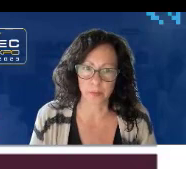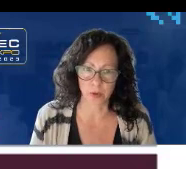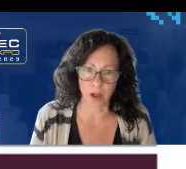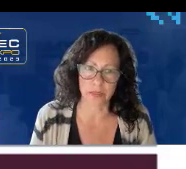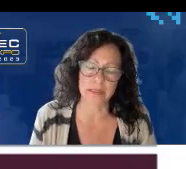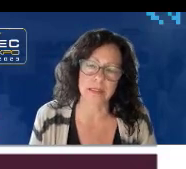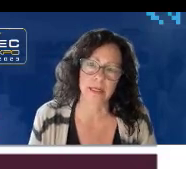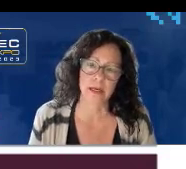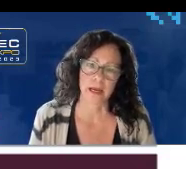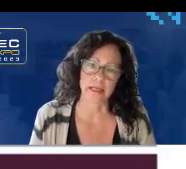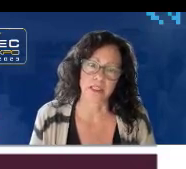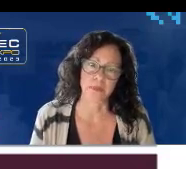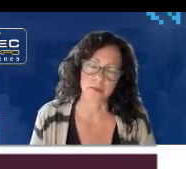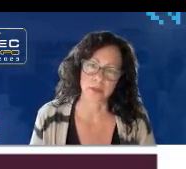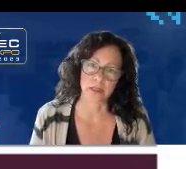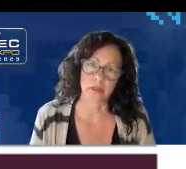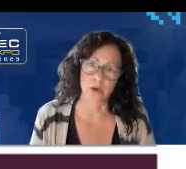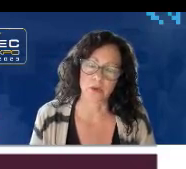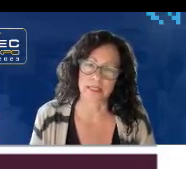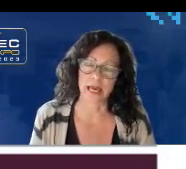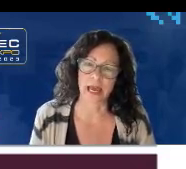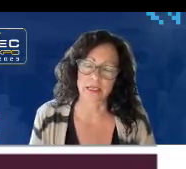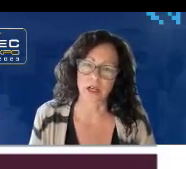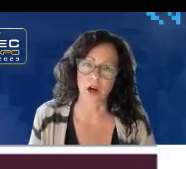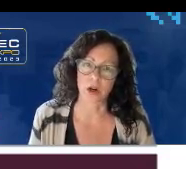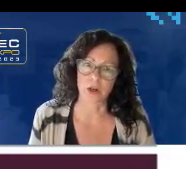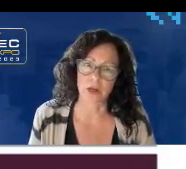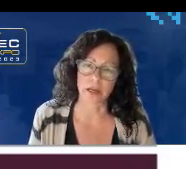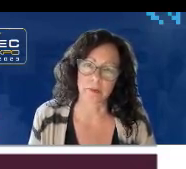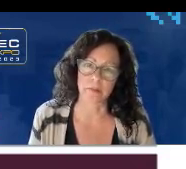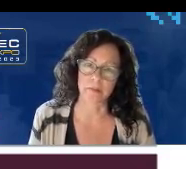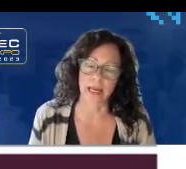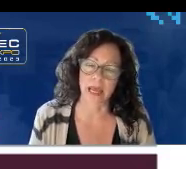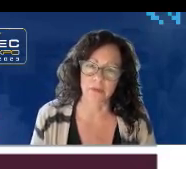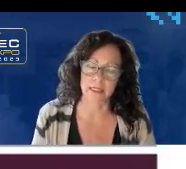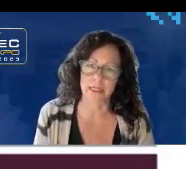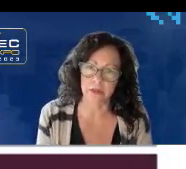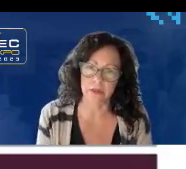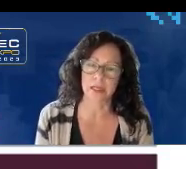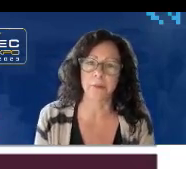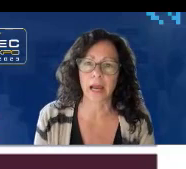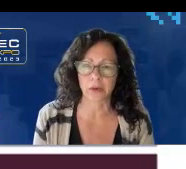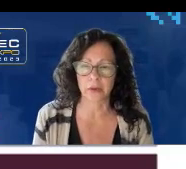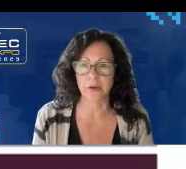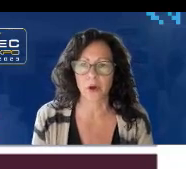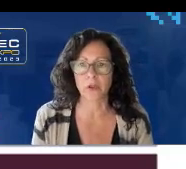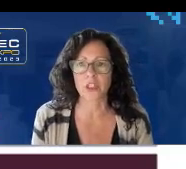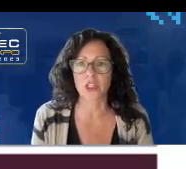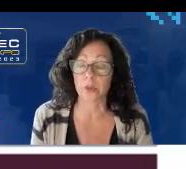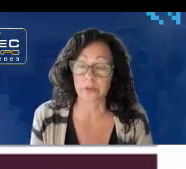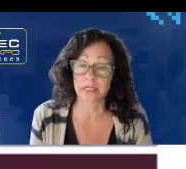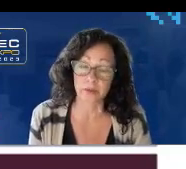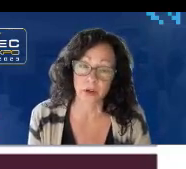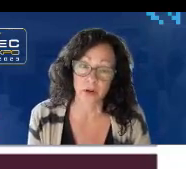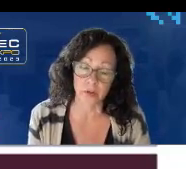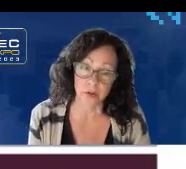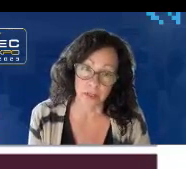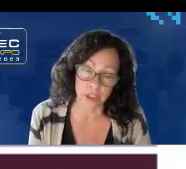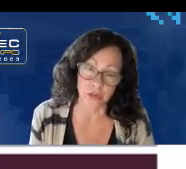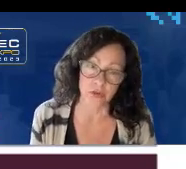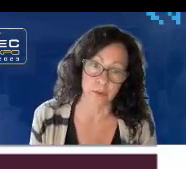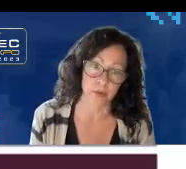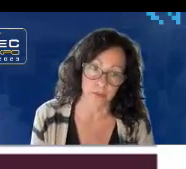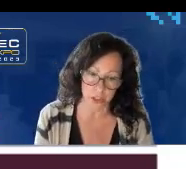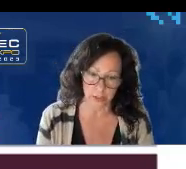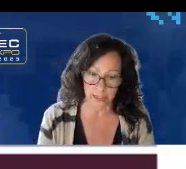educators within the province, and specifically those that are that have the skills and background and knowledge to work with deaf and hard of